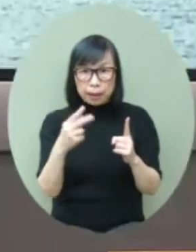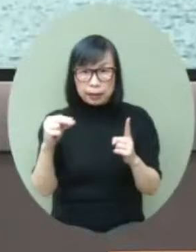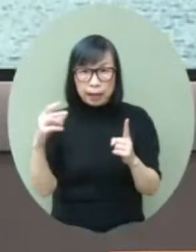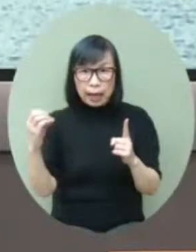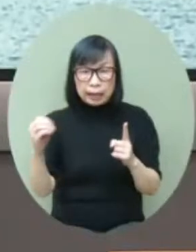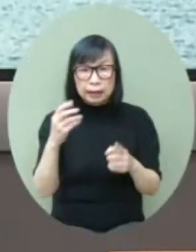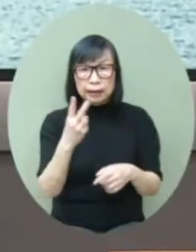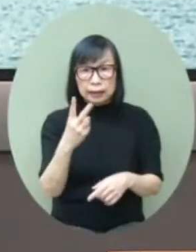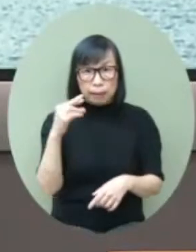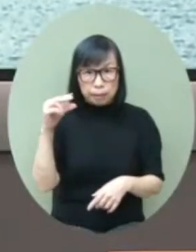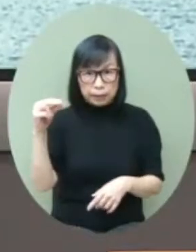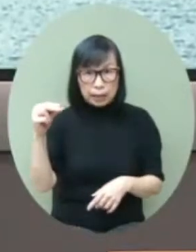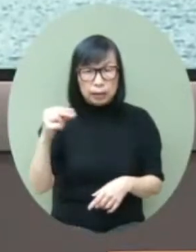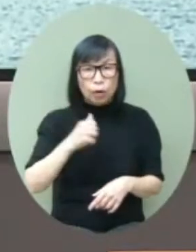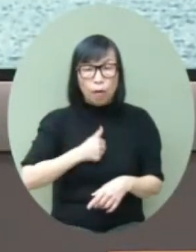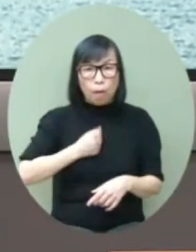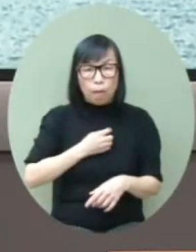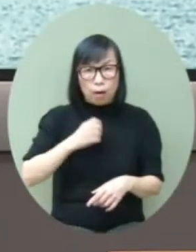12837 to